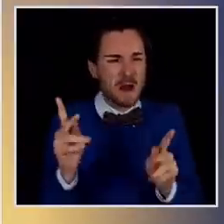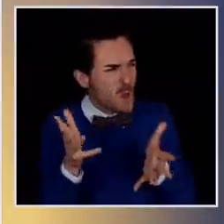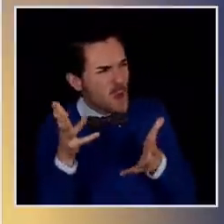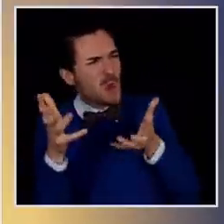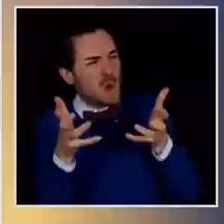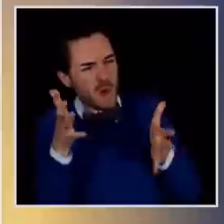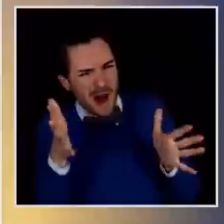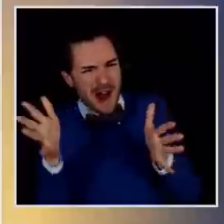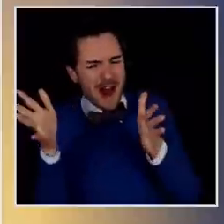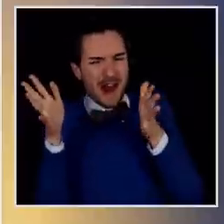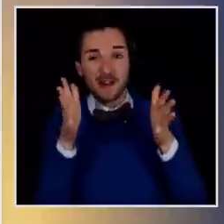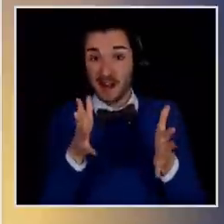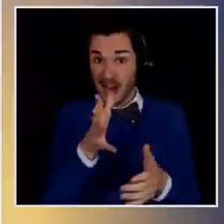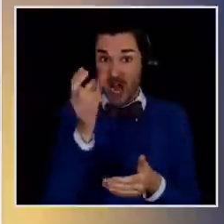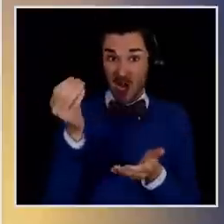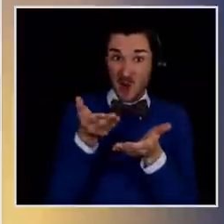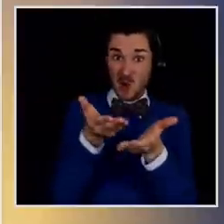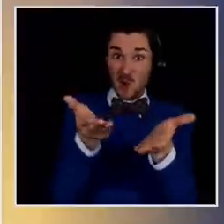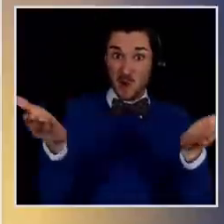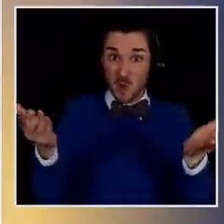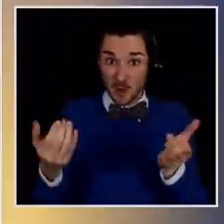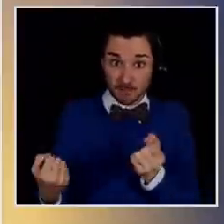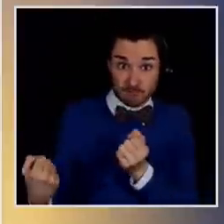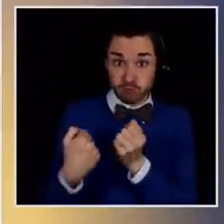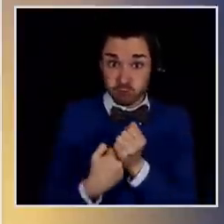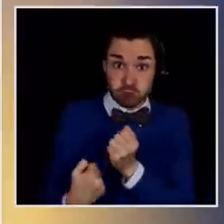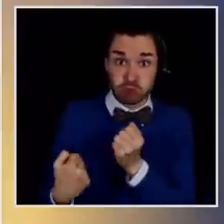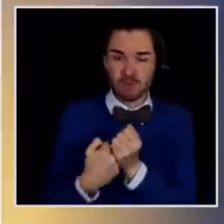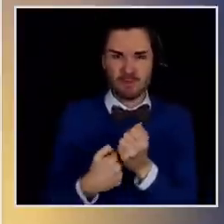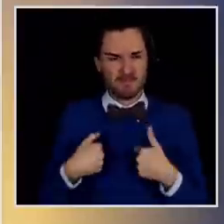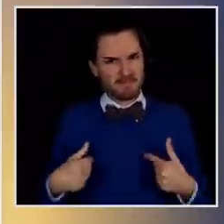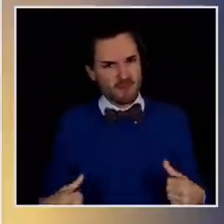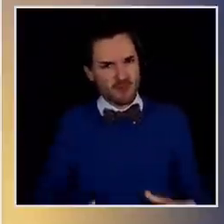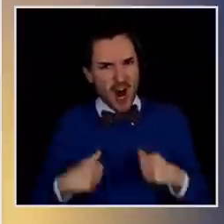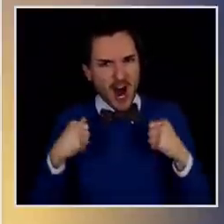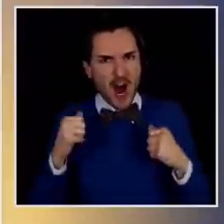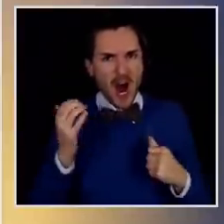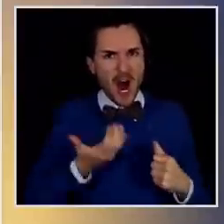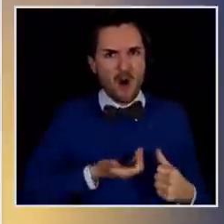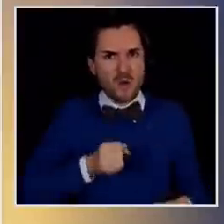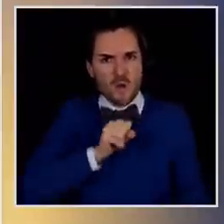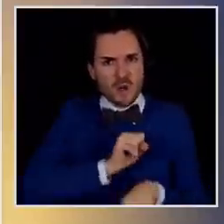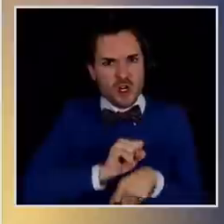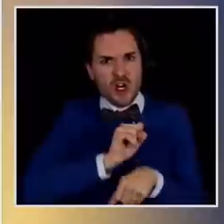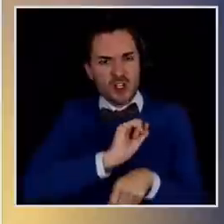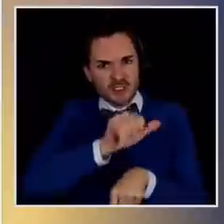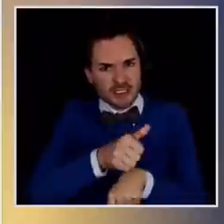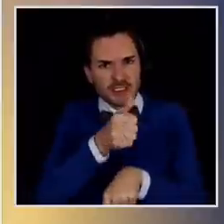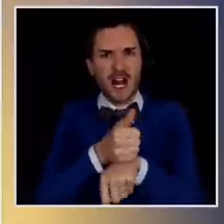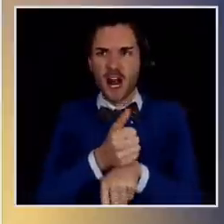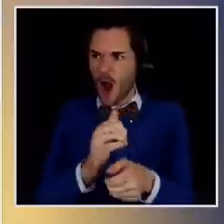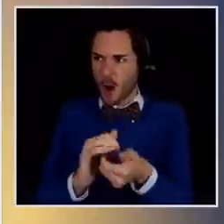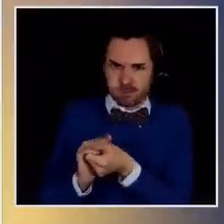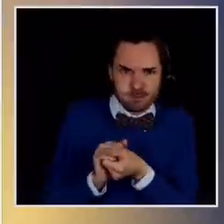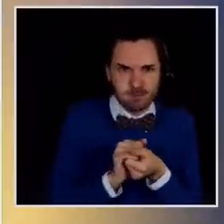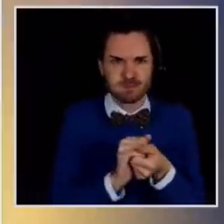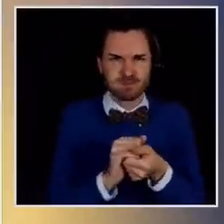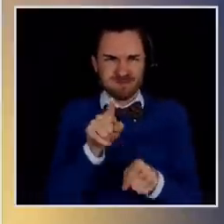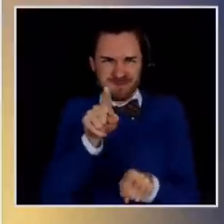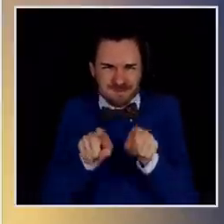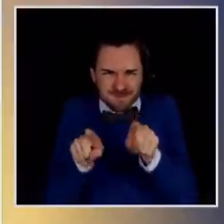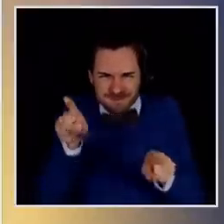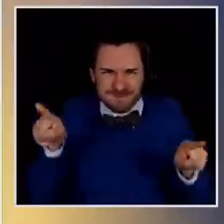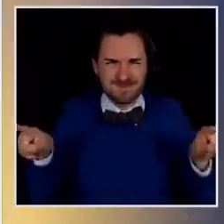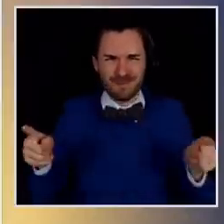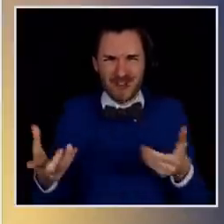us, I'm proud of the campaign we built and ran. I'm proud of the coalition we put together, the broadest and most